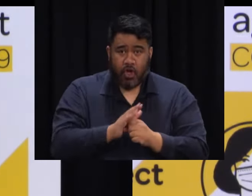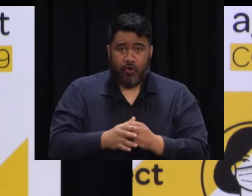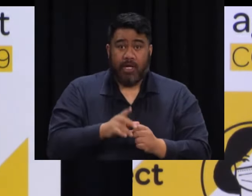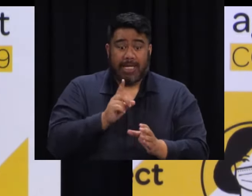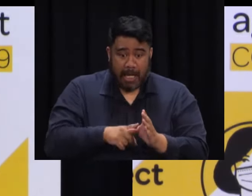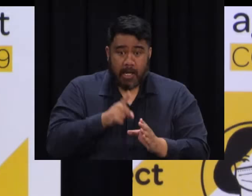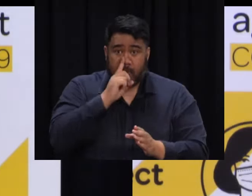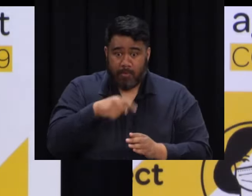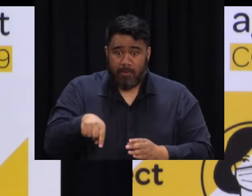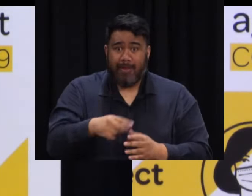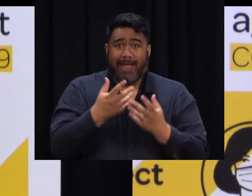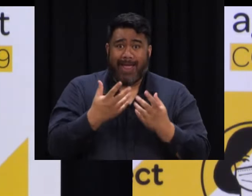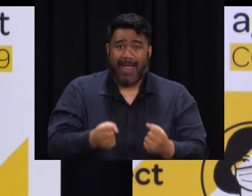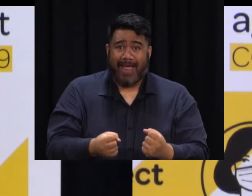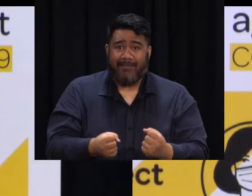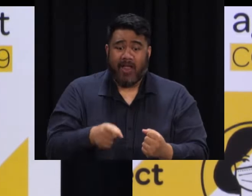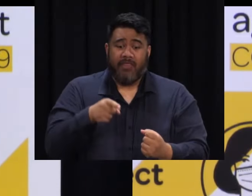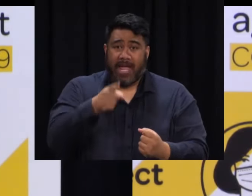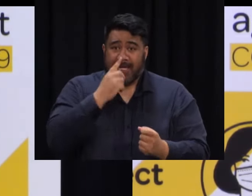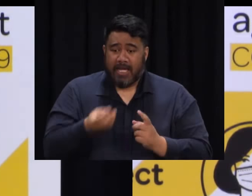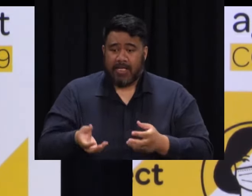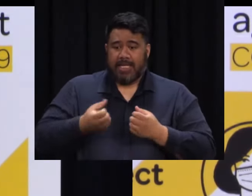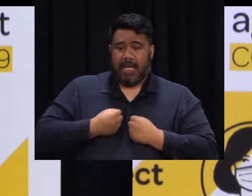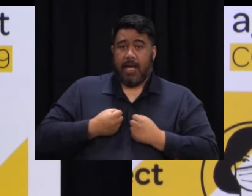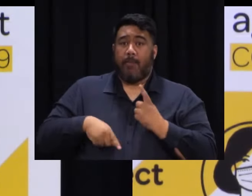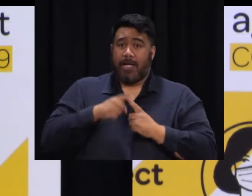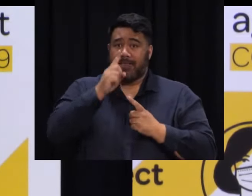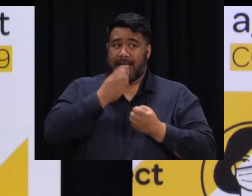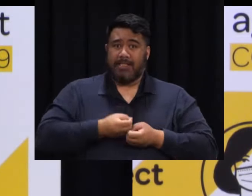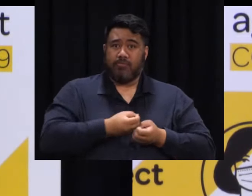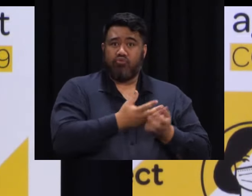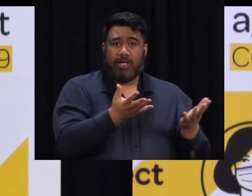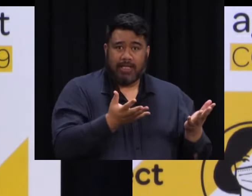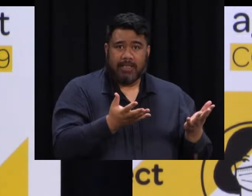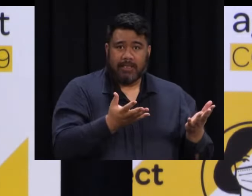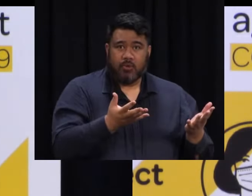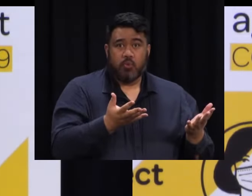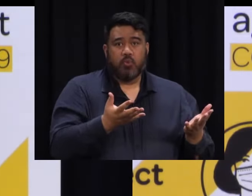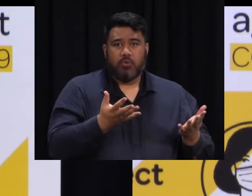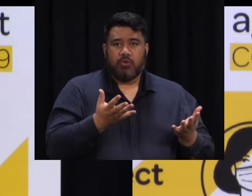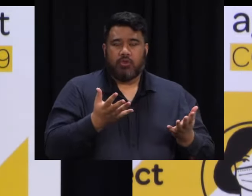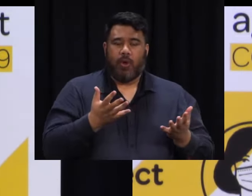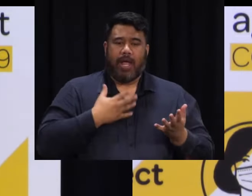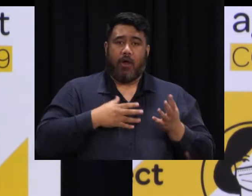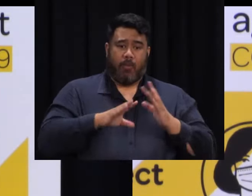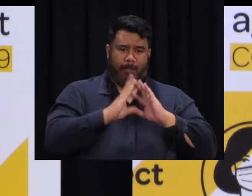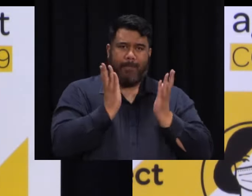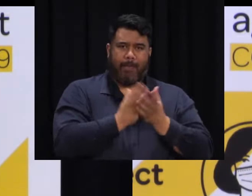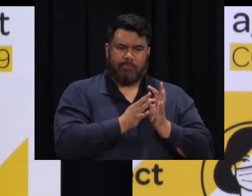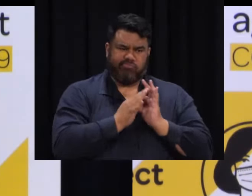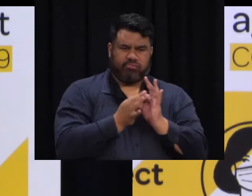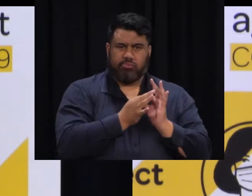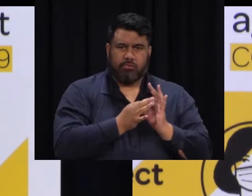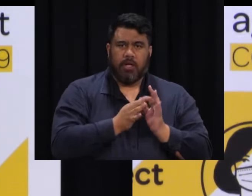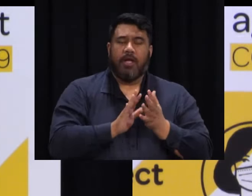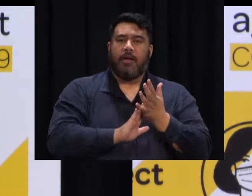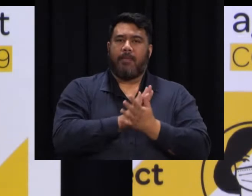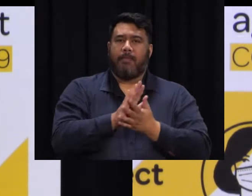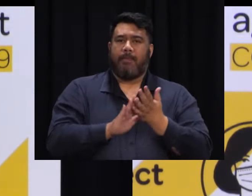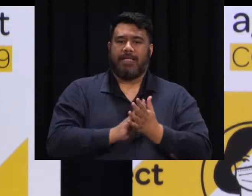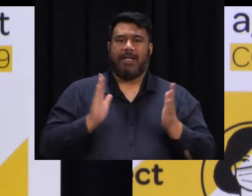as vectors of transmission, and we do need to make sure that we look after them by keeping our bubbles tight and not mingling with any